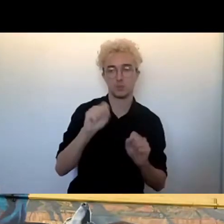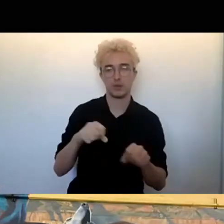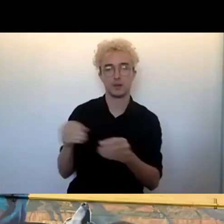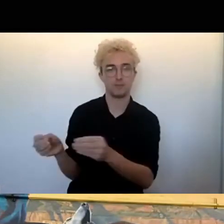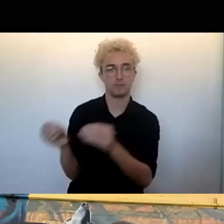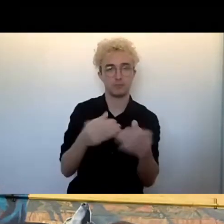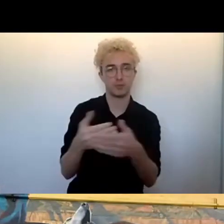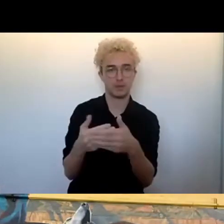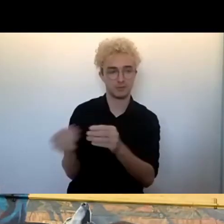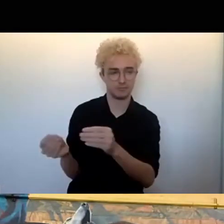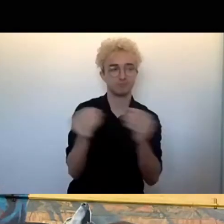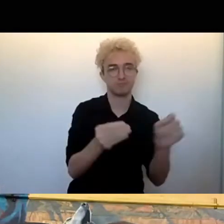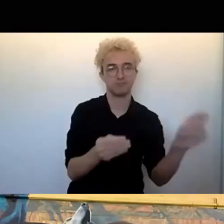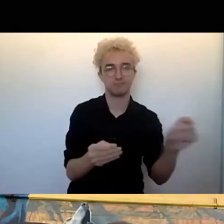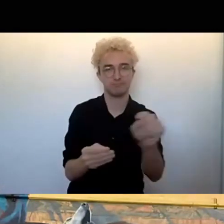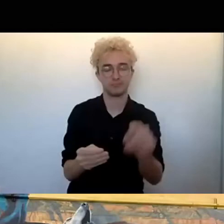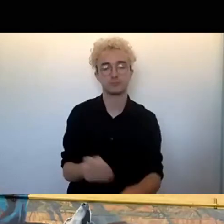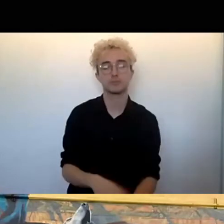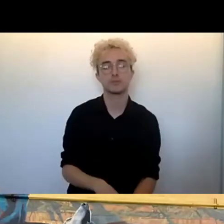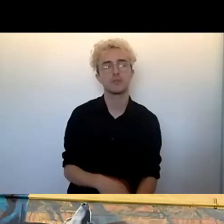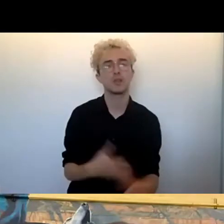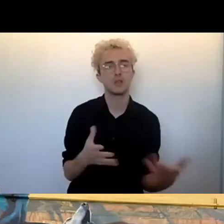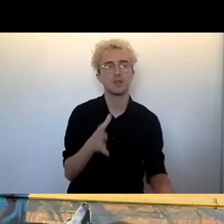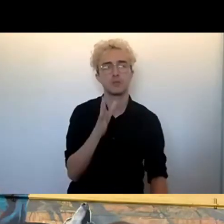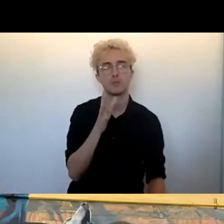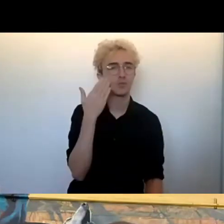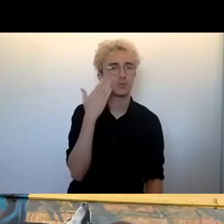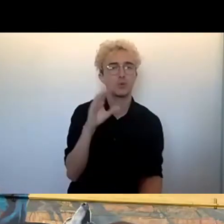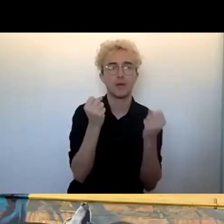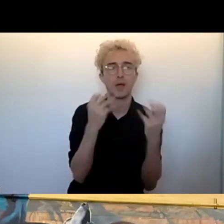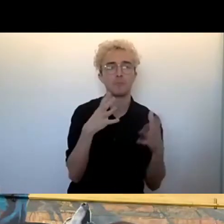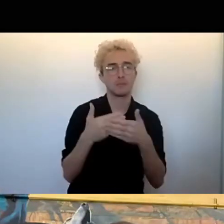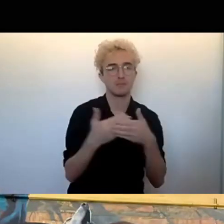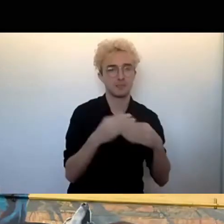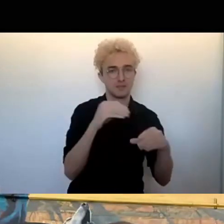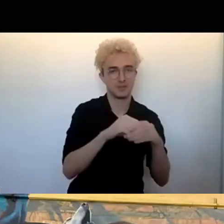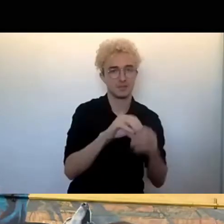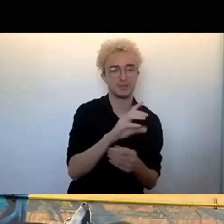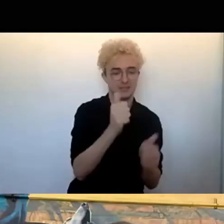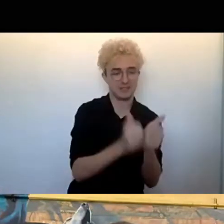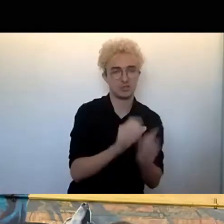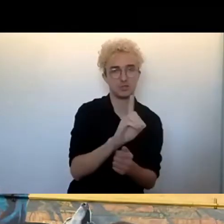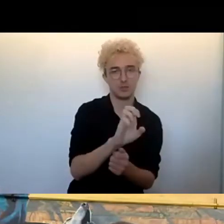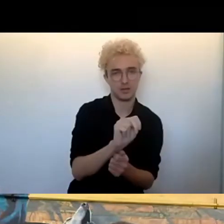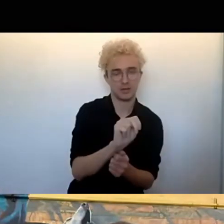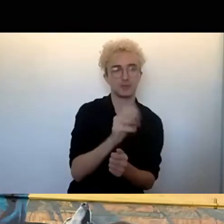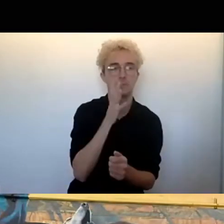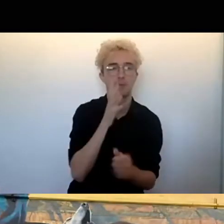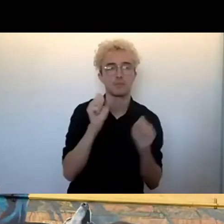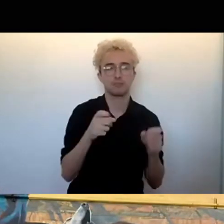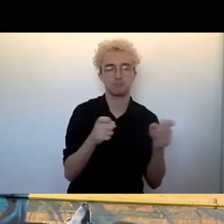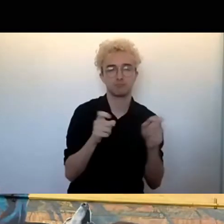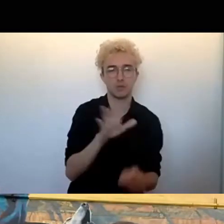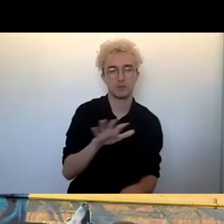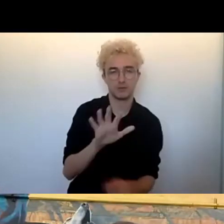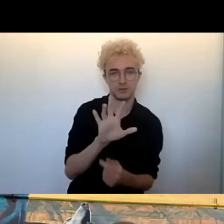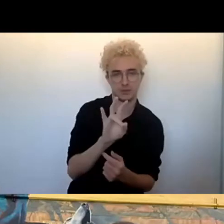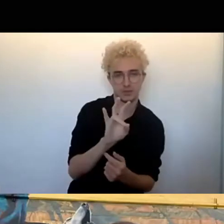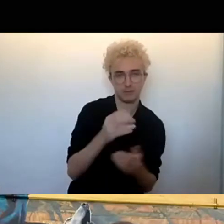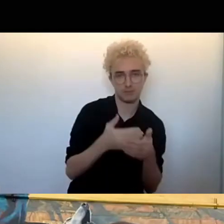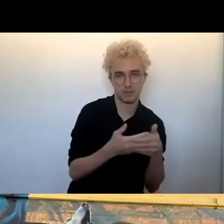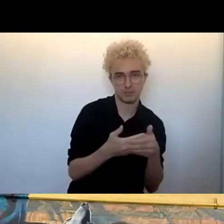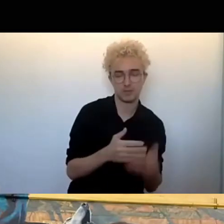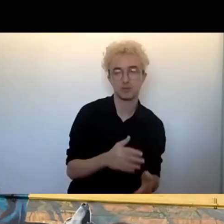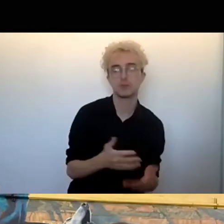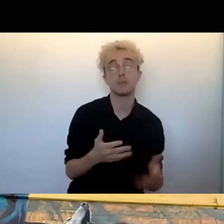den, and the mom can handle about 7. So they could go out there, and we have spotters, or they do on these wild dens, and